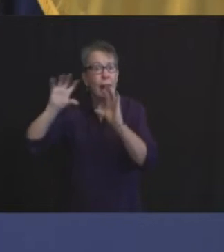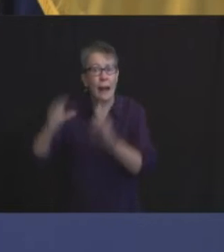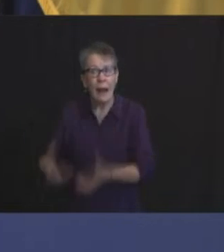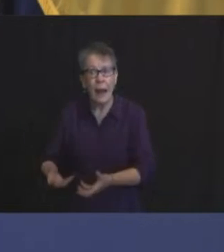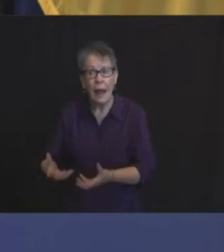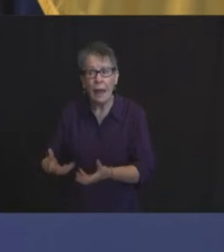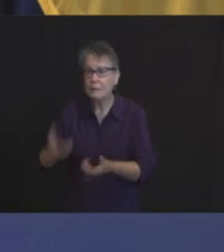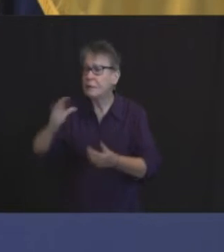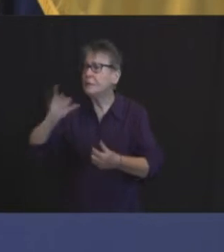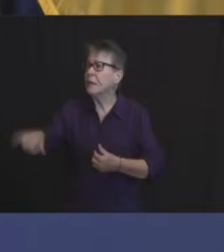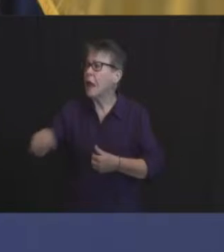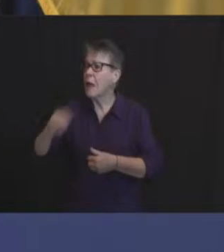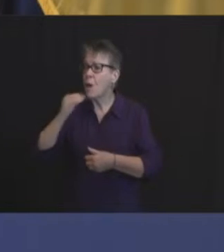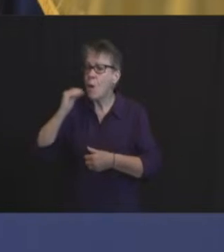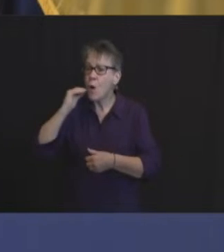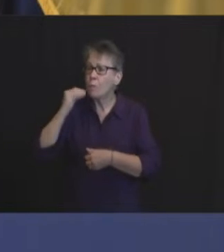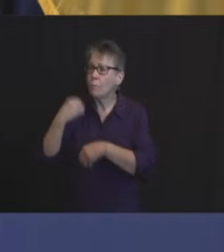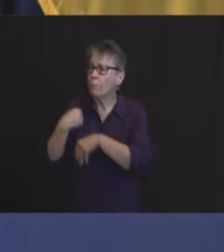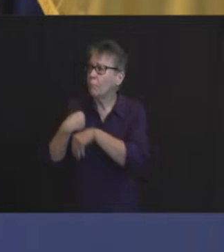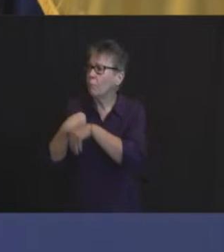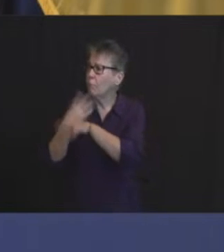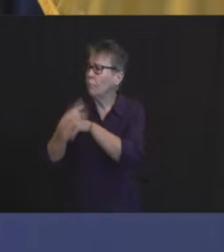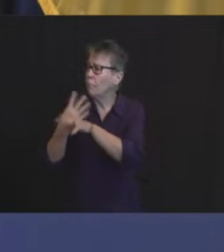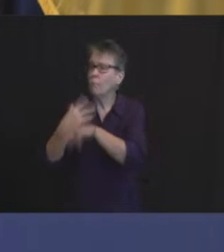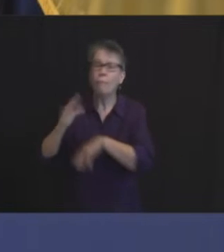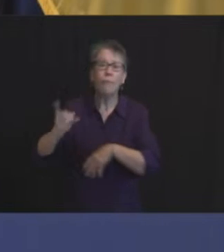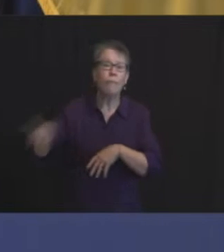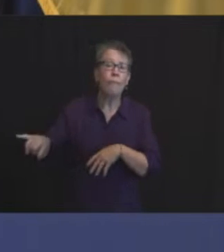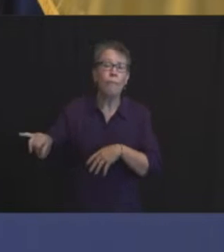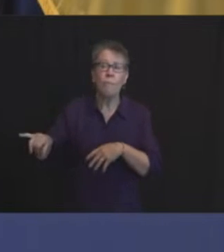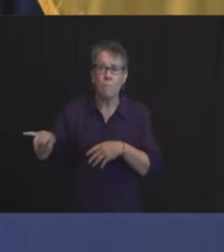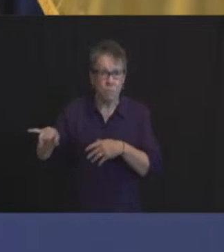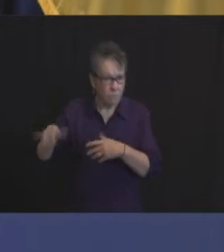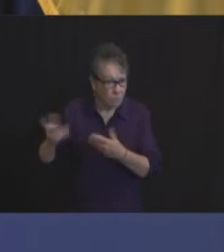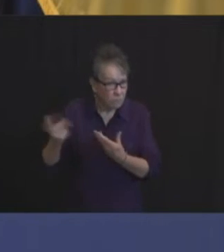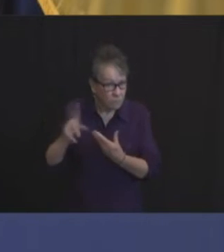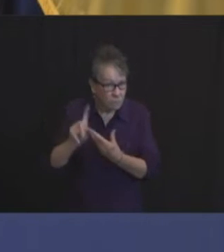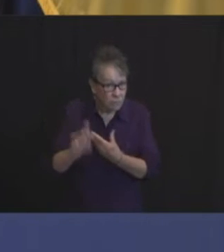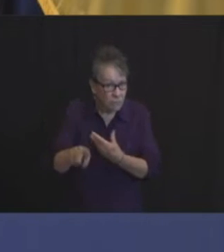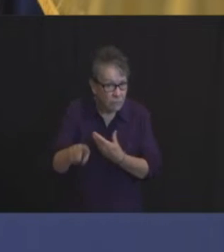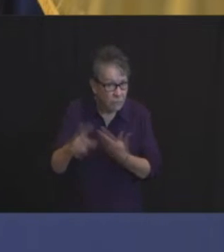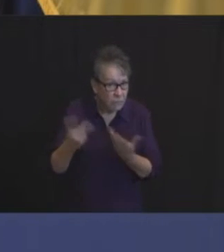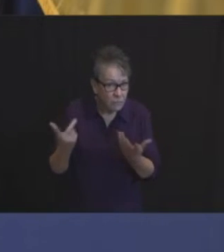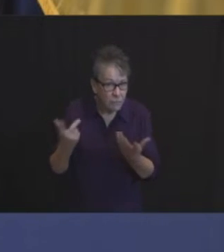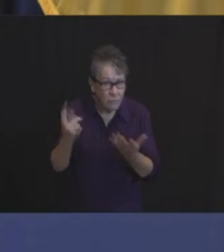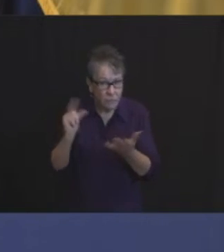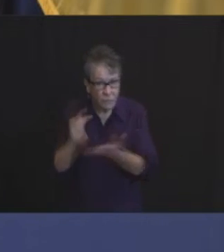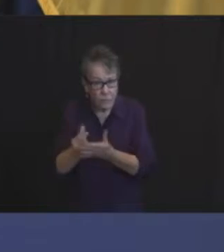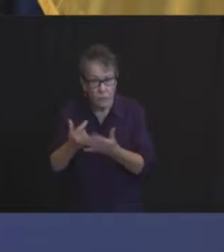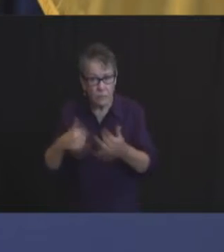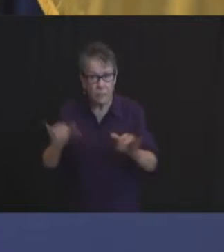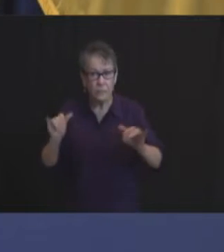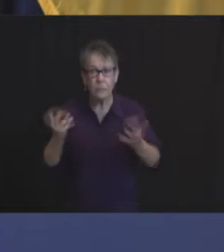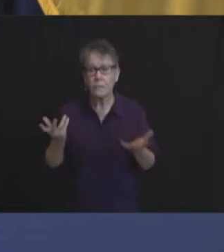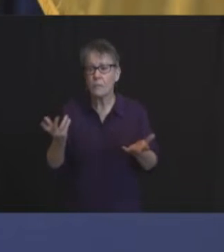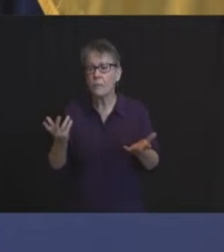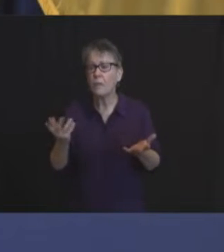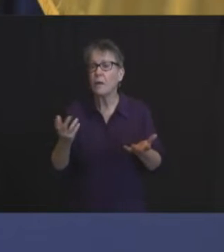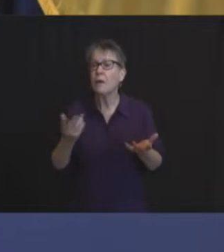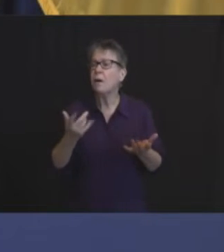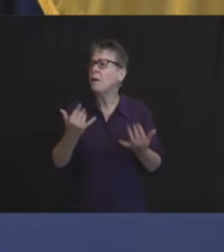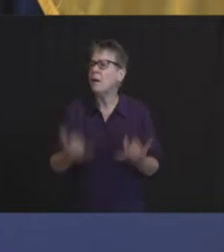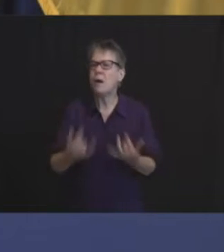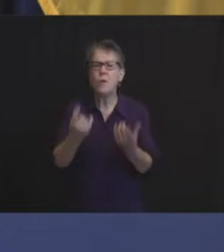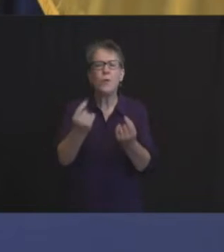you veto legislation on decriminalization bills on your desk, or legalization and decriminalization bills on your desk? Or are you still considering them? And Governor,